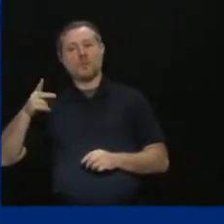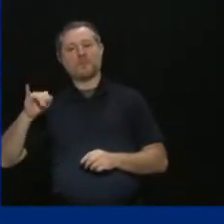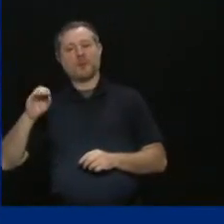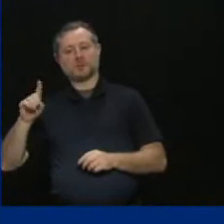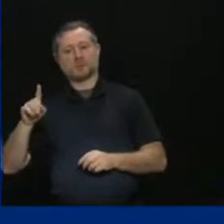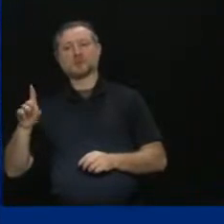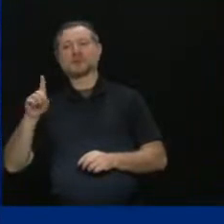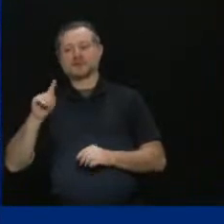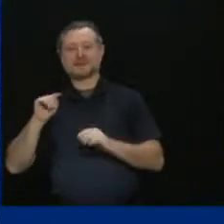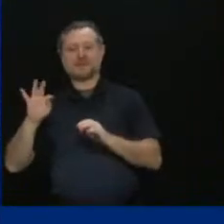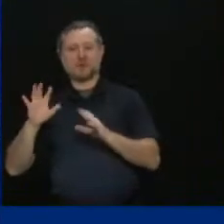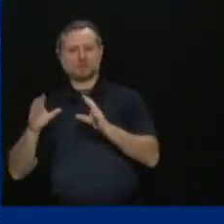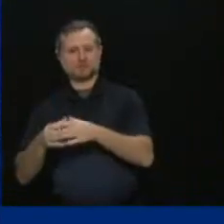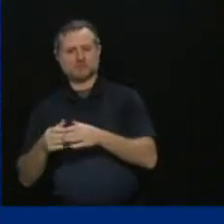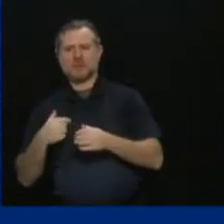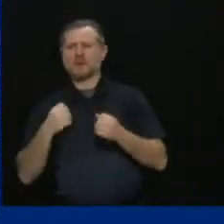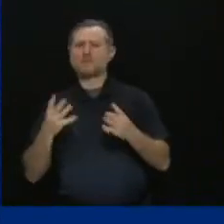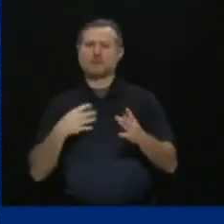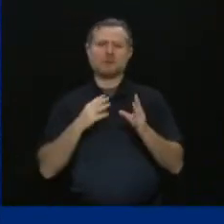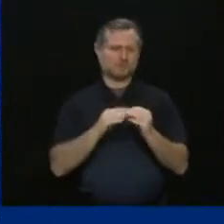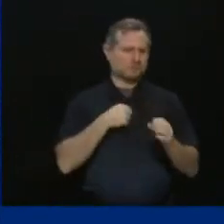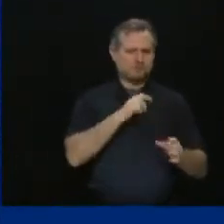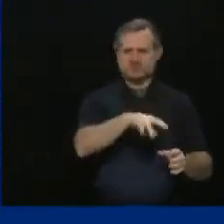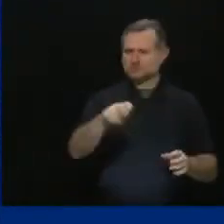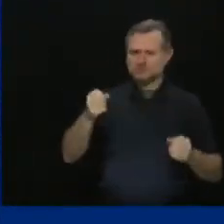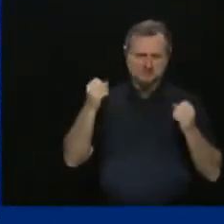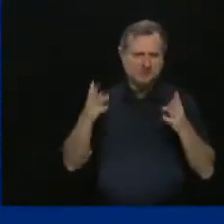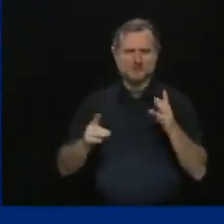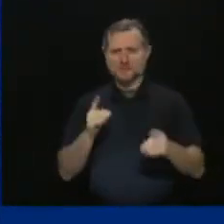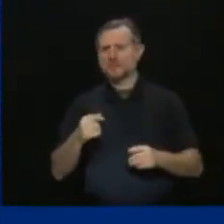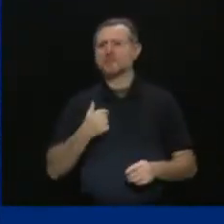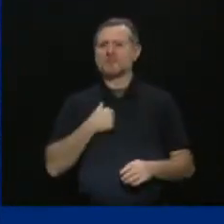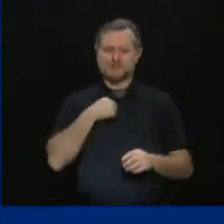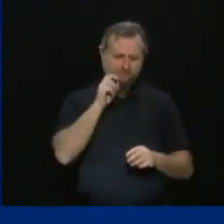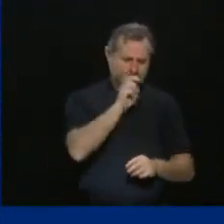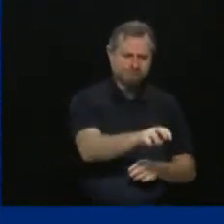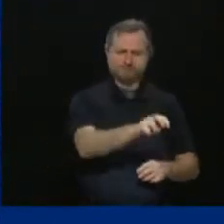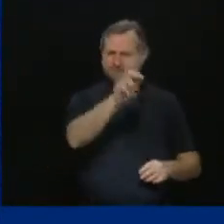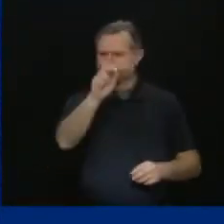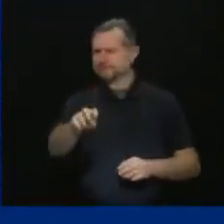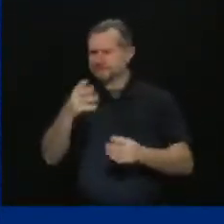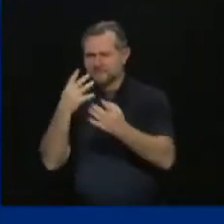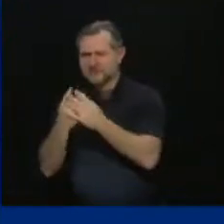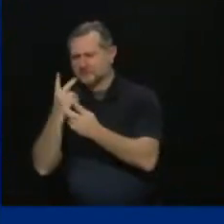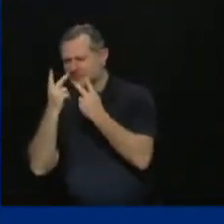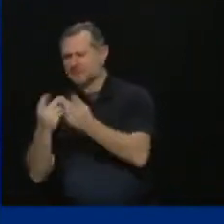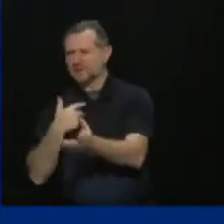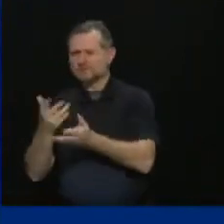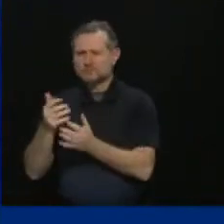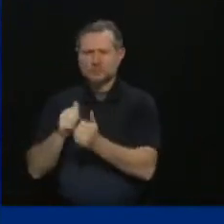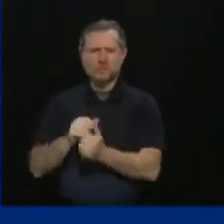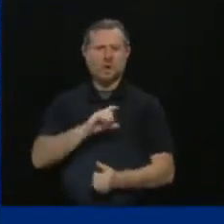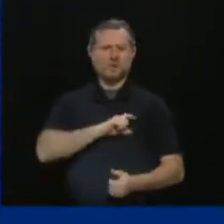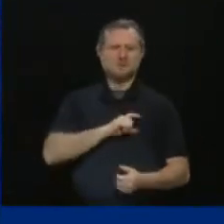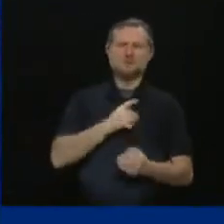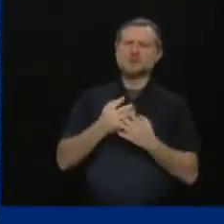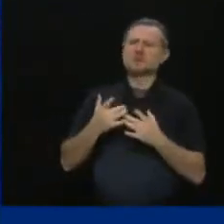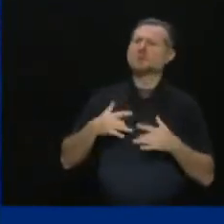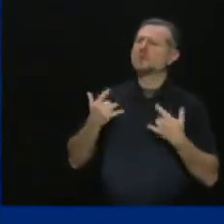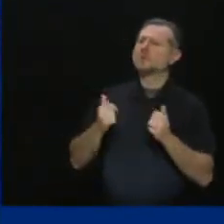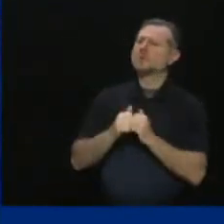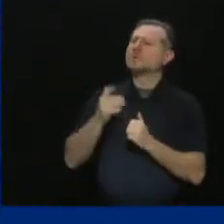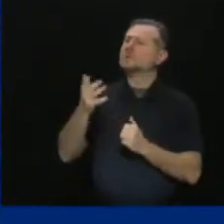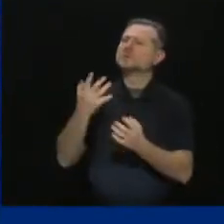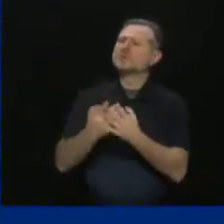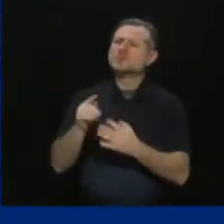we had many hearings, we talked to people. I went to visit jails, I talked to sheriffs. I said, what's the problem like in your jails? Well, we don't